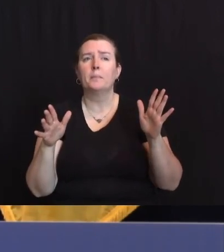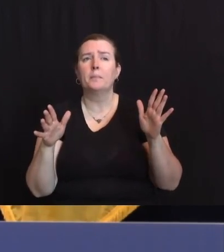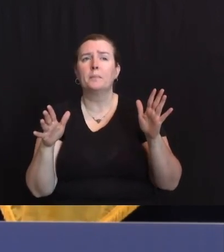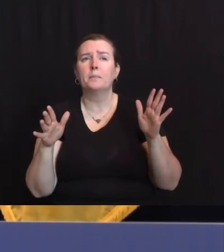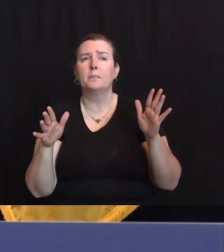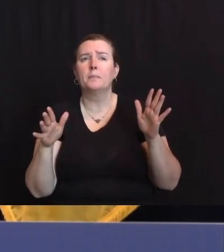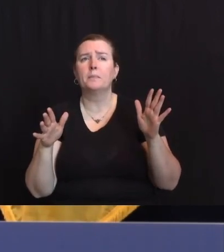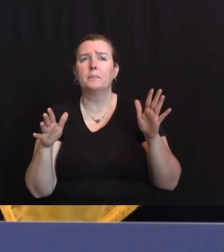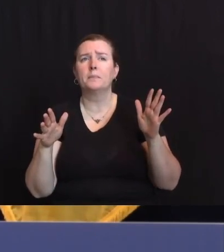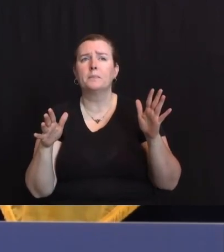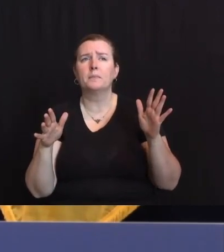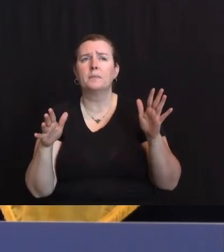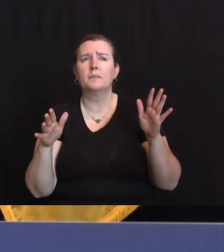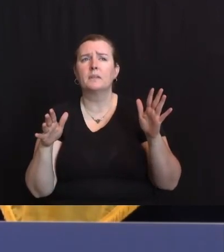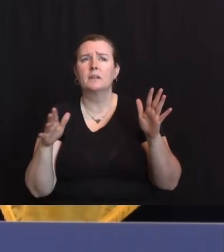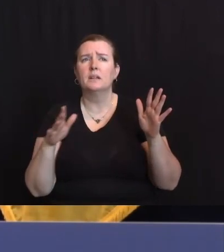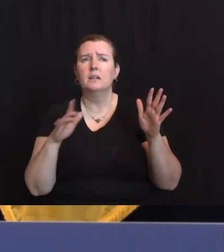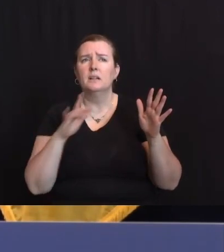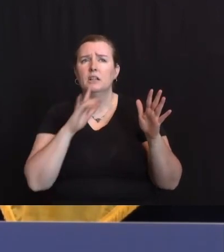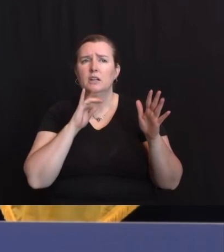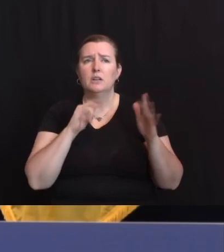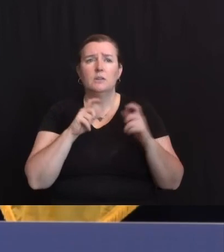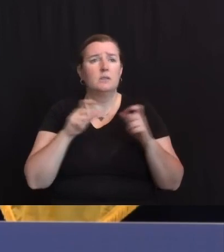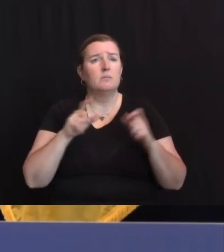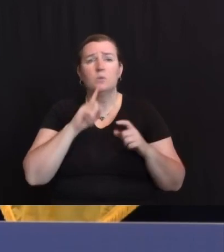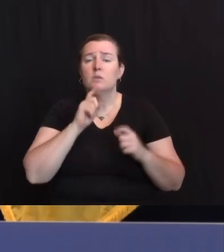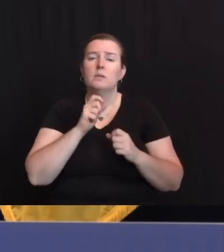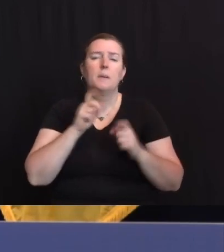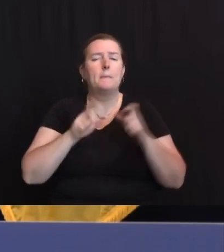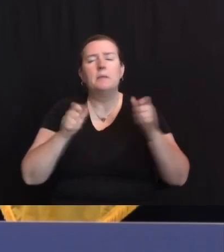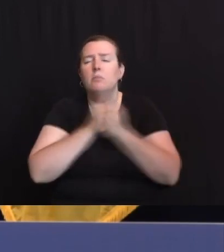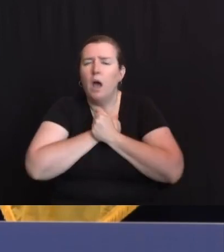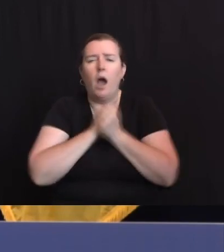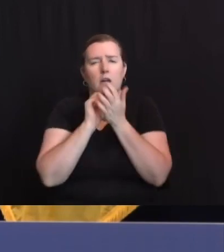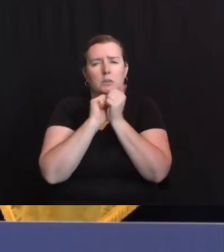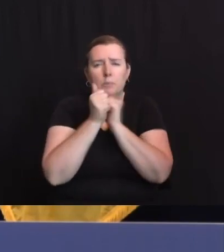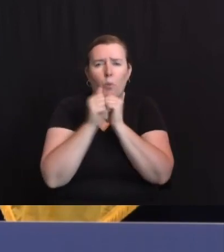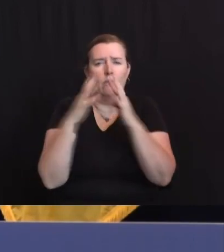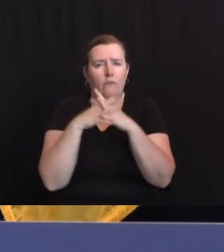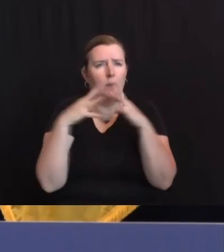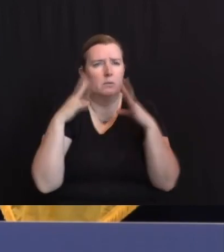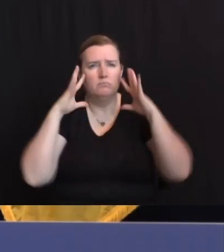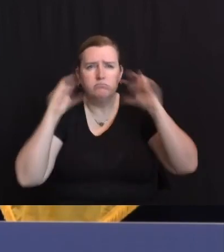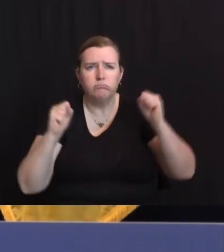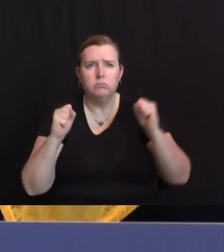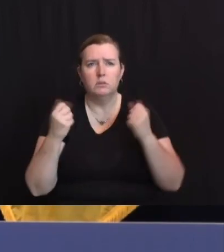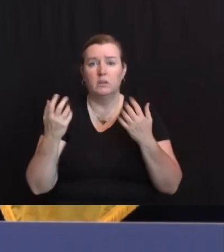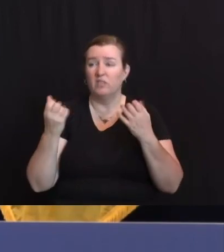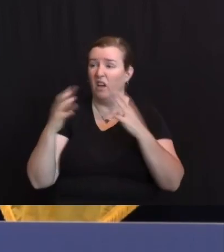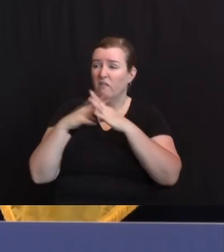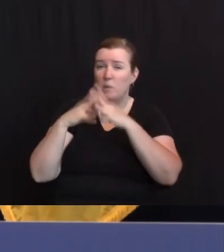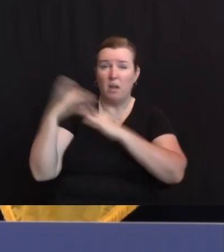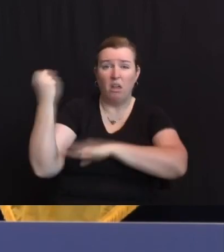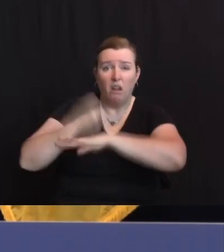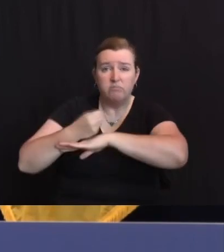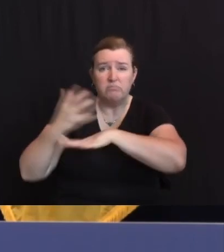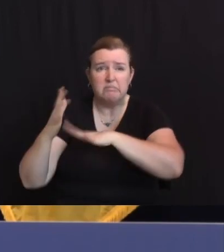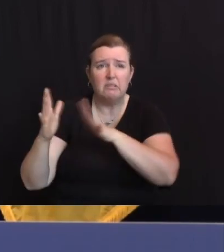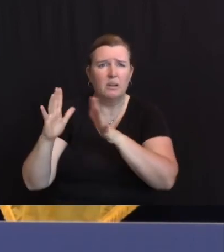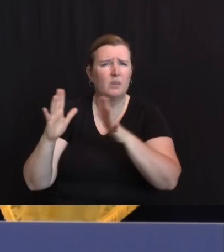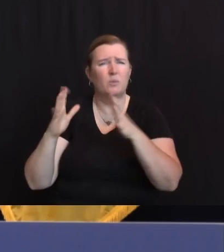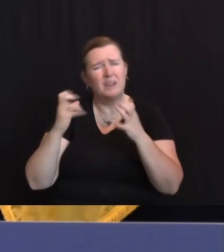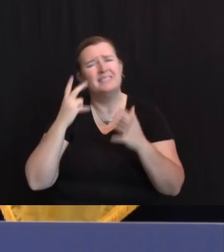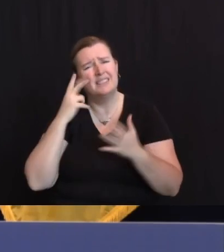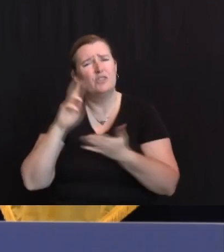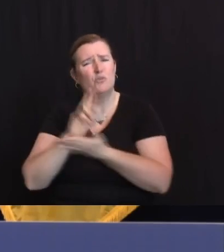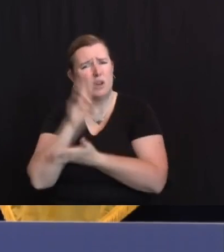Who doesn't want to, anyone who loves sports doesn't want to see this happen, right? We want to see football. We want to see, I want to see Rutgers because I